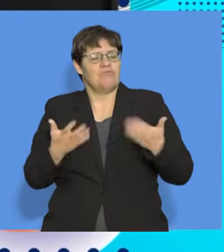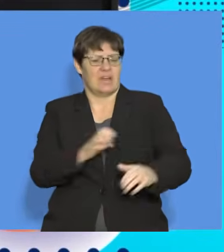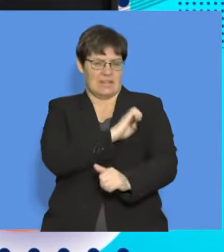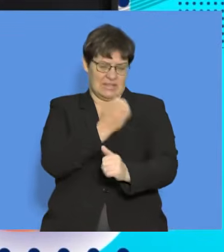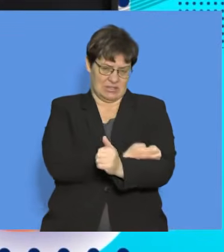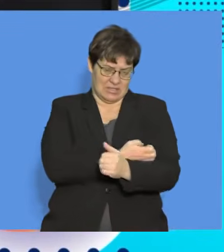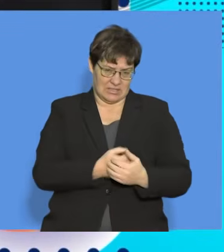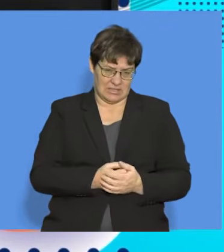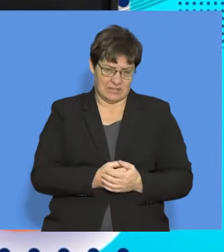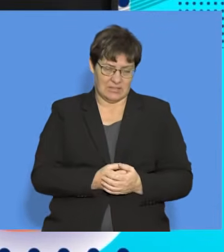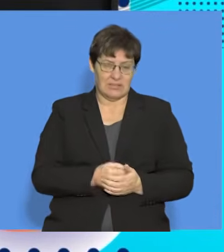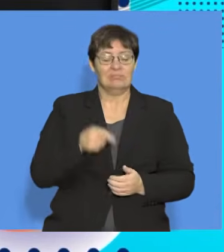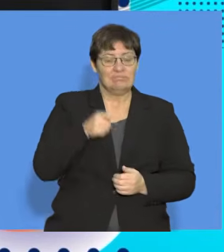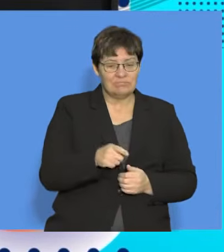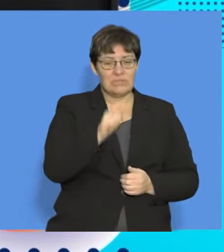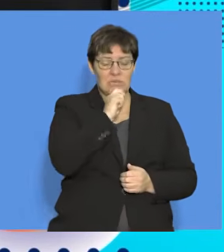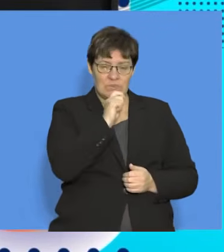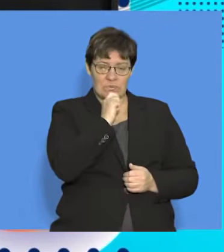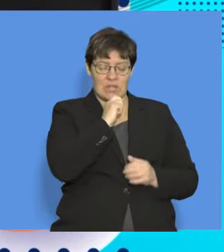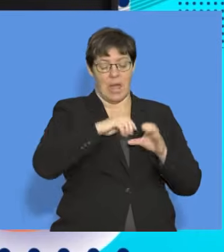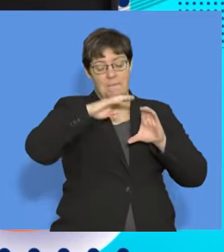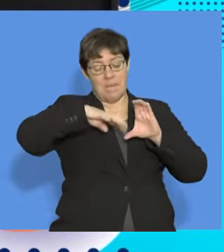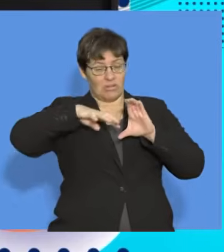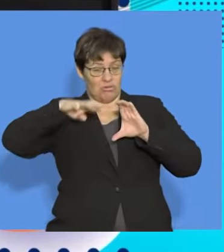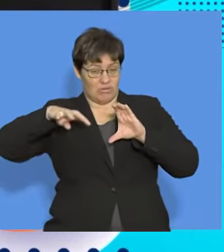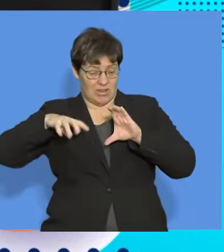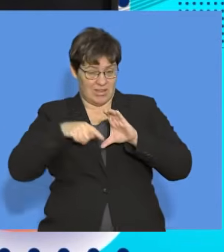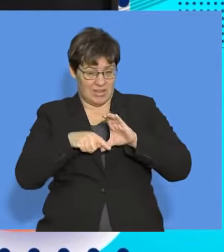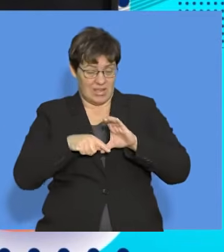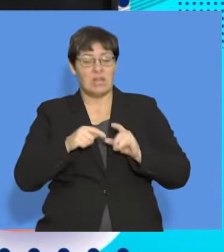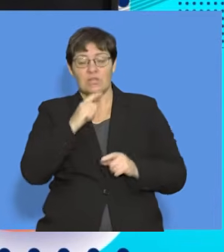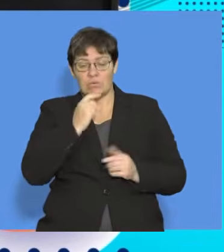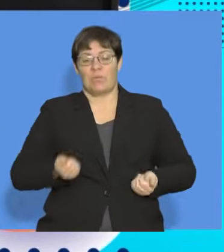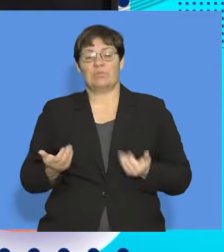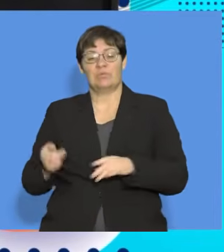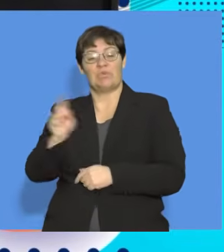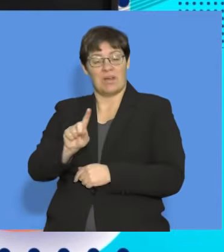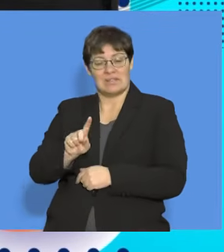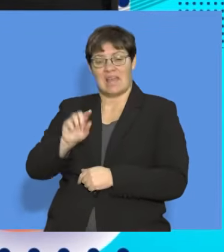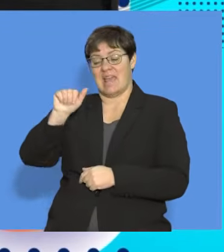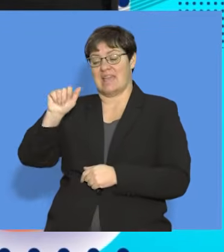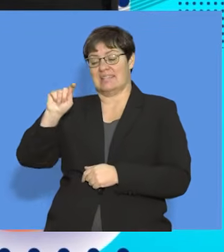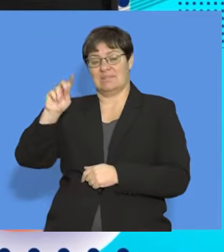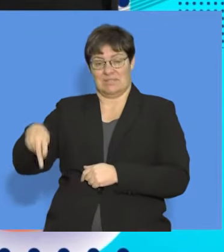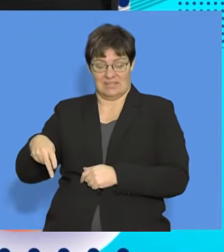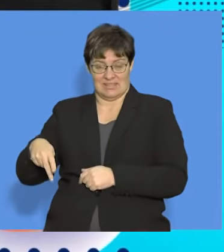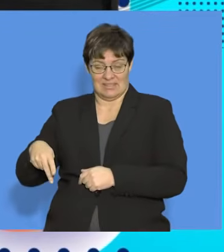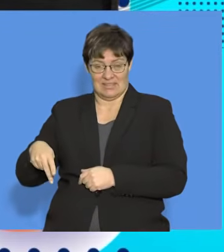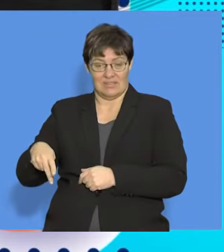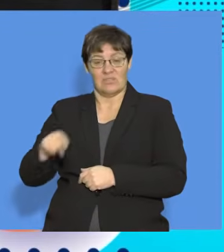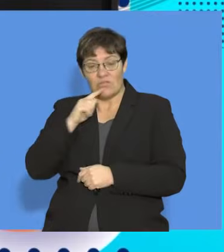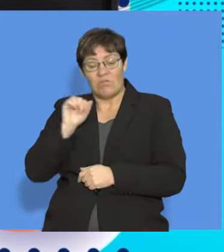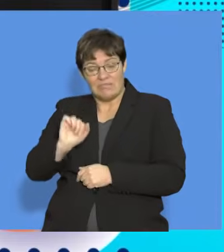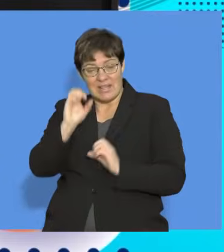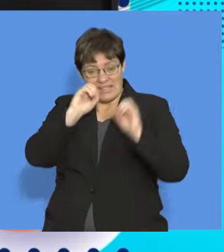and energy is then used by the mitochondria to produce ATP, which is what's going to power the